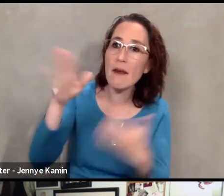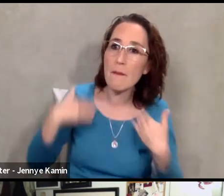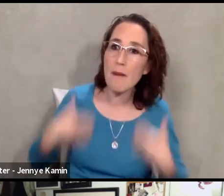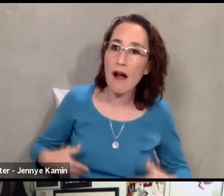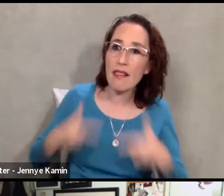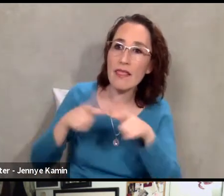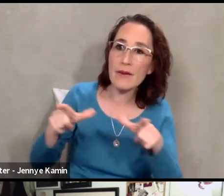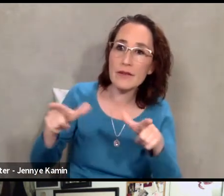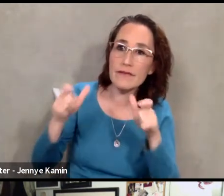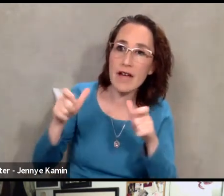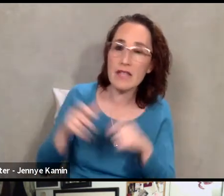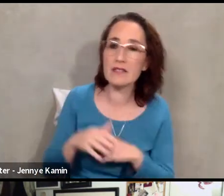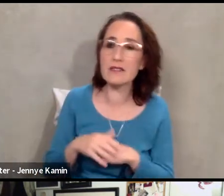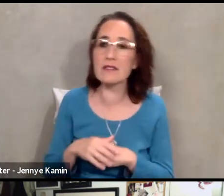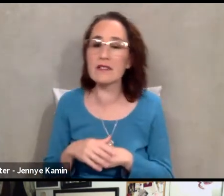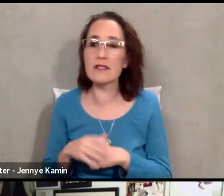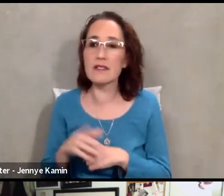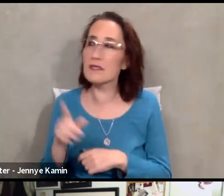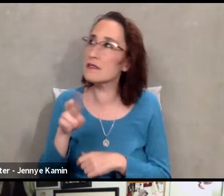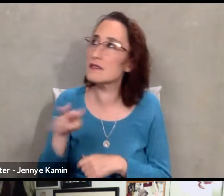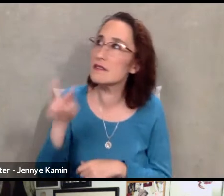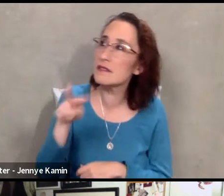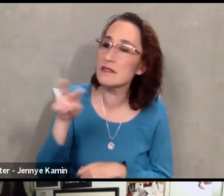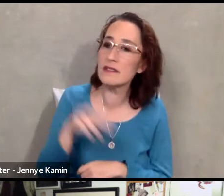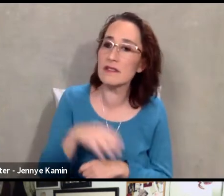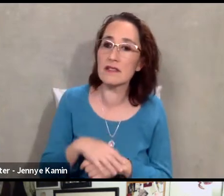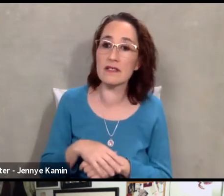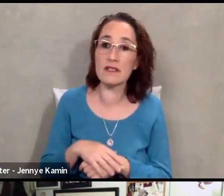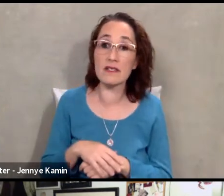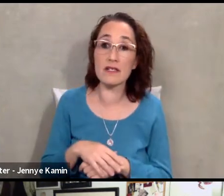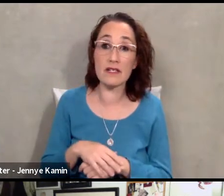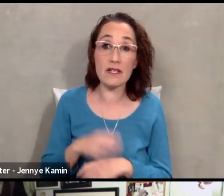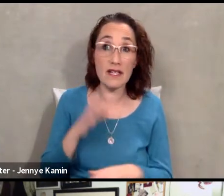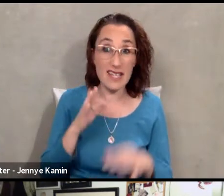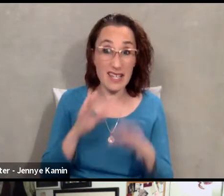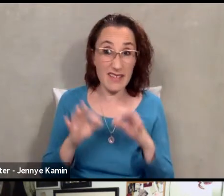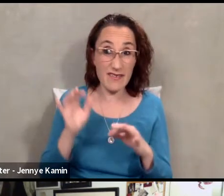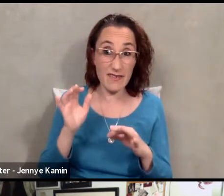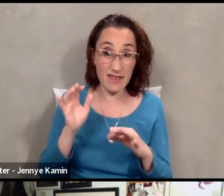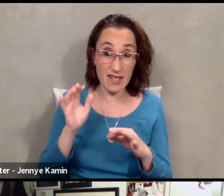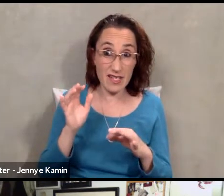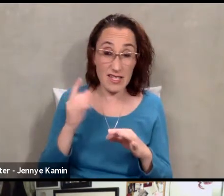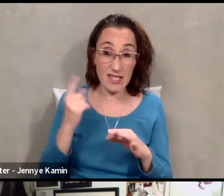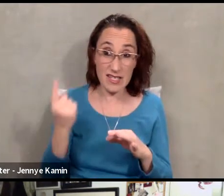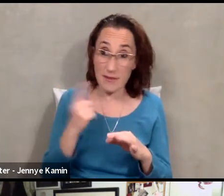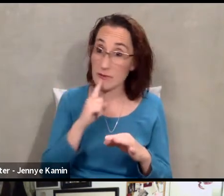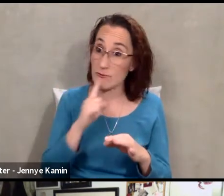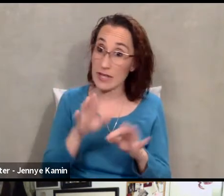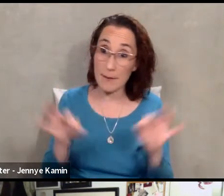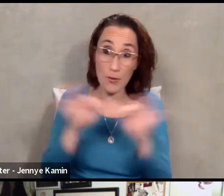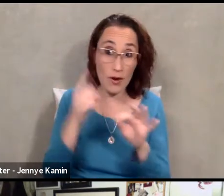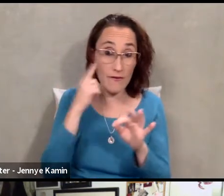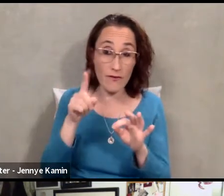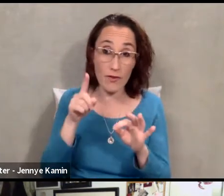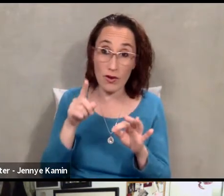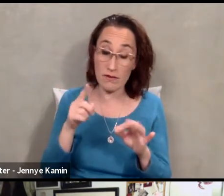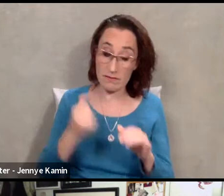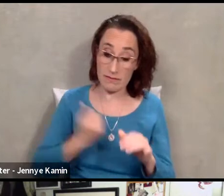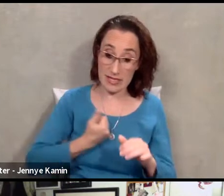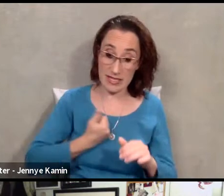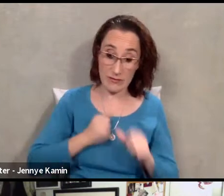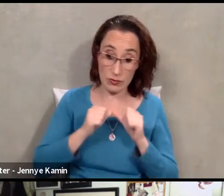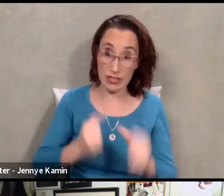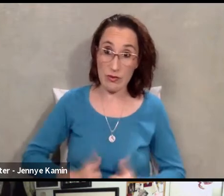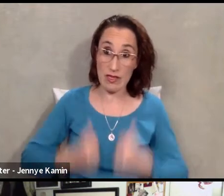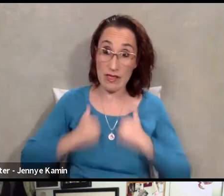that when something really is imperative to your survival, you just become really sensitive to